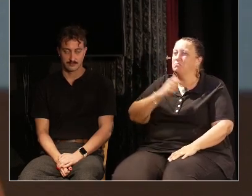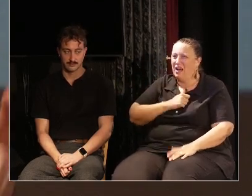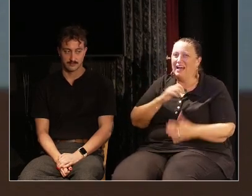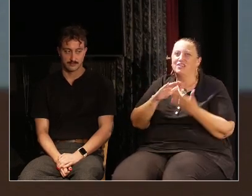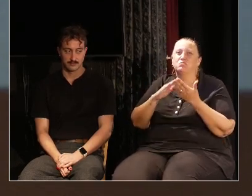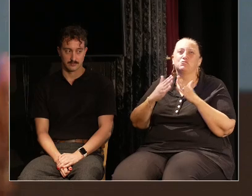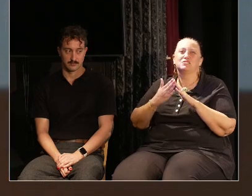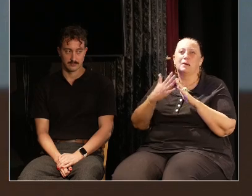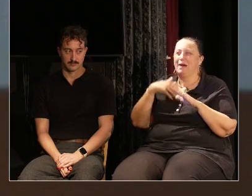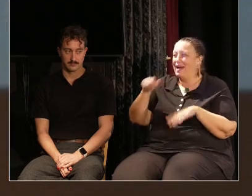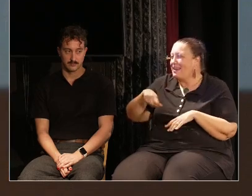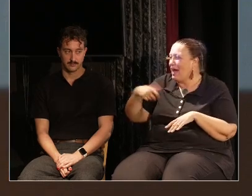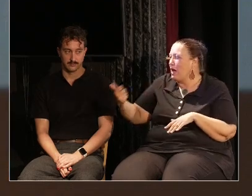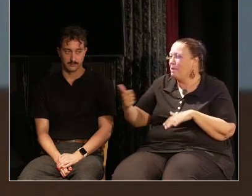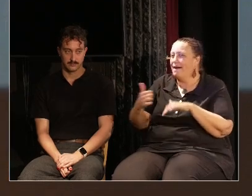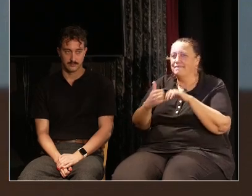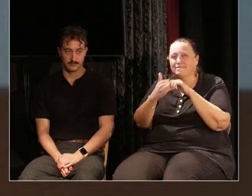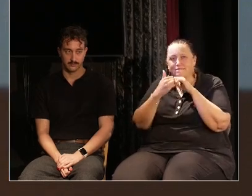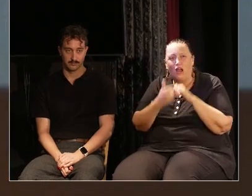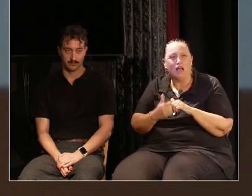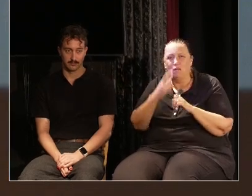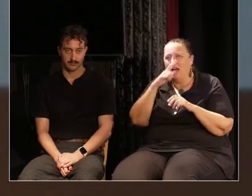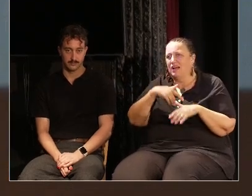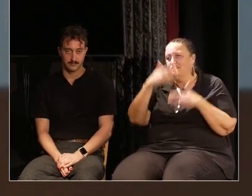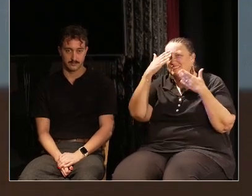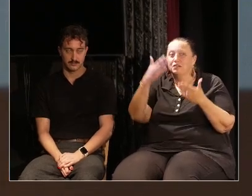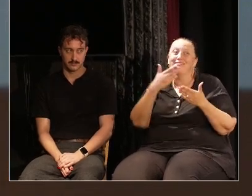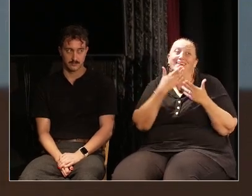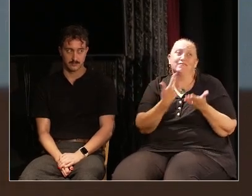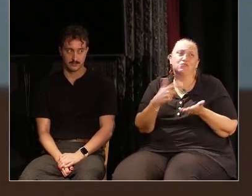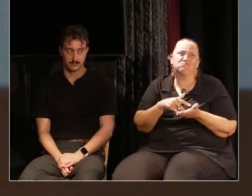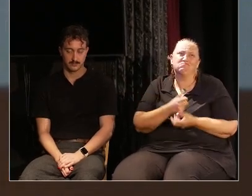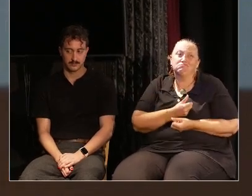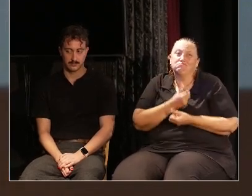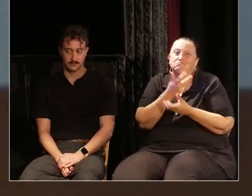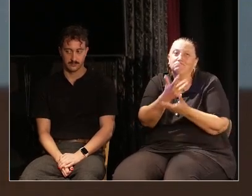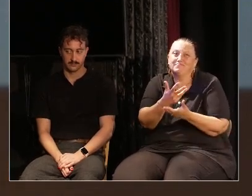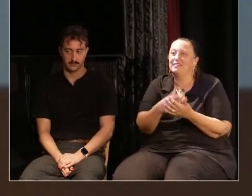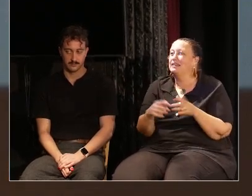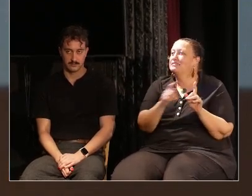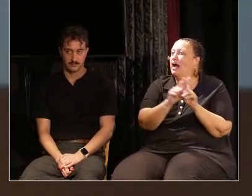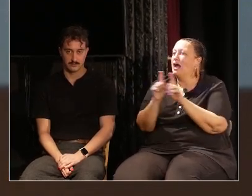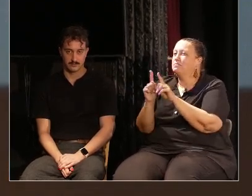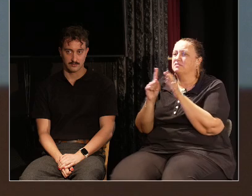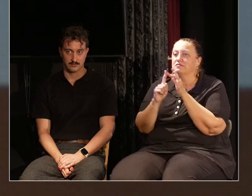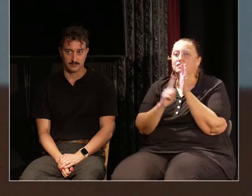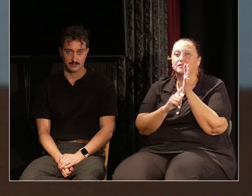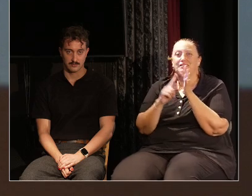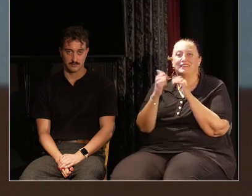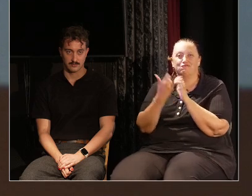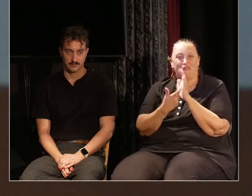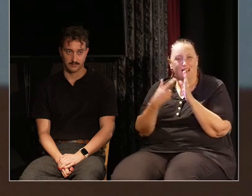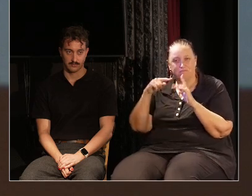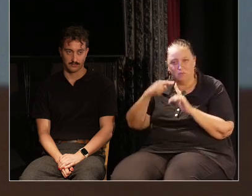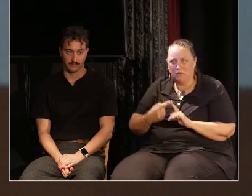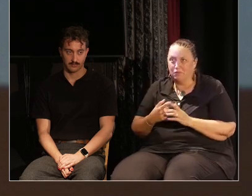friends, people that I may not be aware of that are going through this. So thank you for doing that. I think that similar to Allegra's point, actually, I think that this is an area